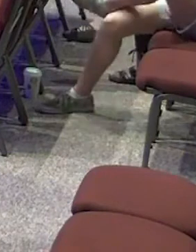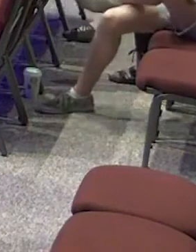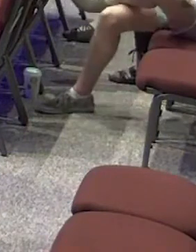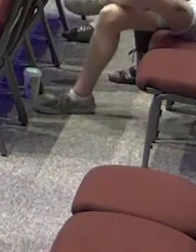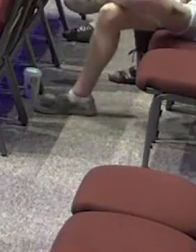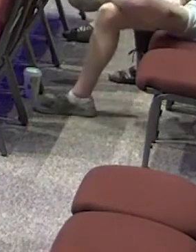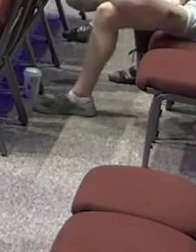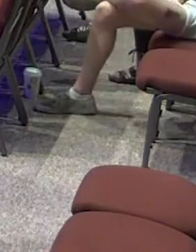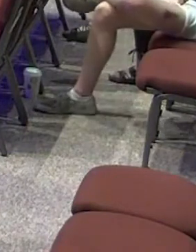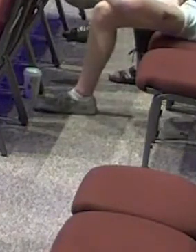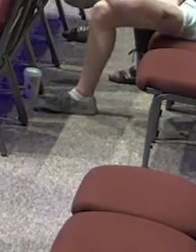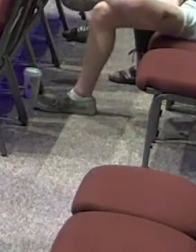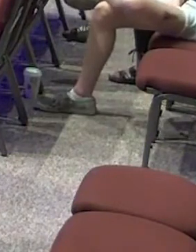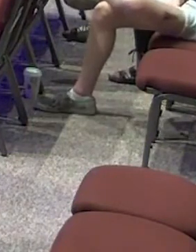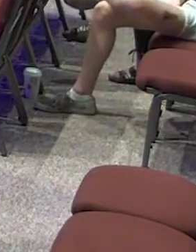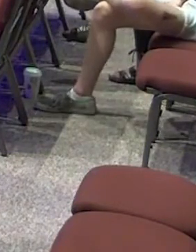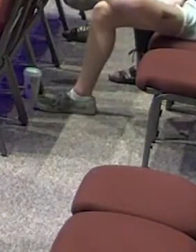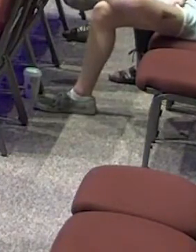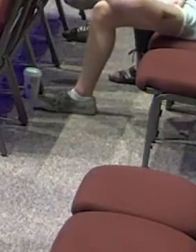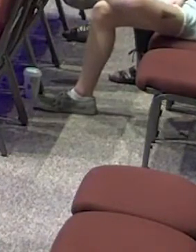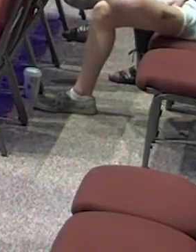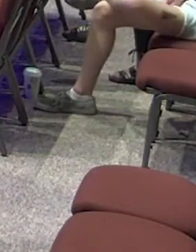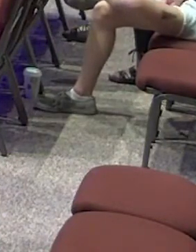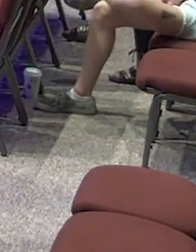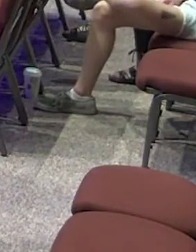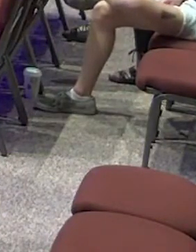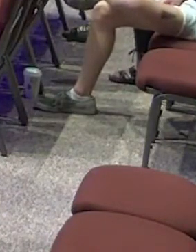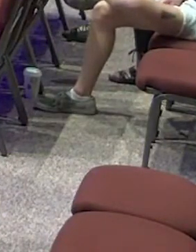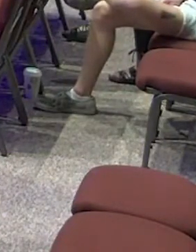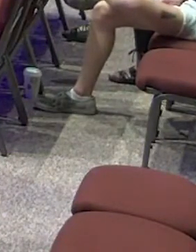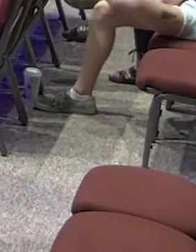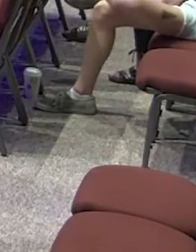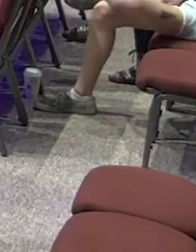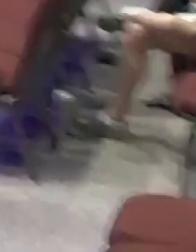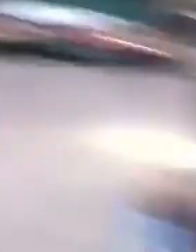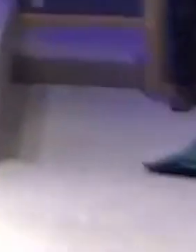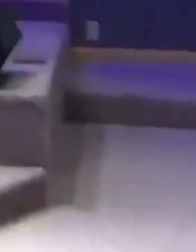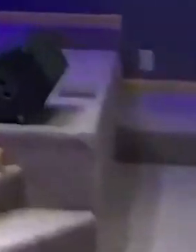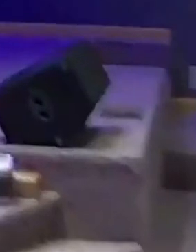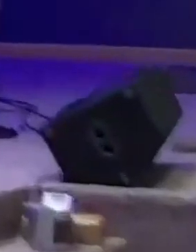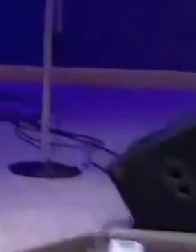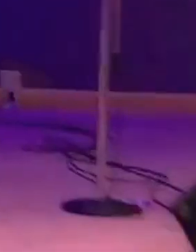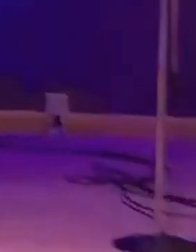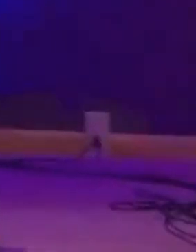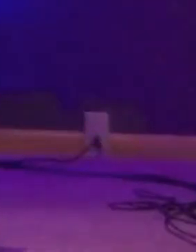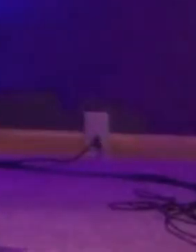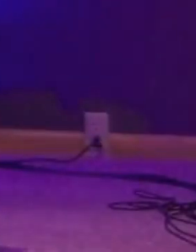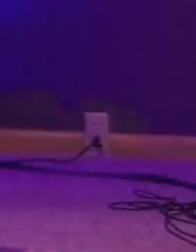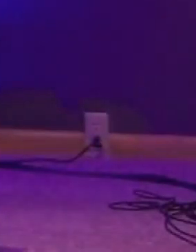I know we work hard. I mean, we had some rest in the summer, and that's all good.